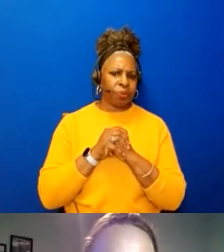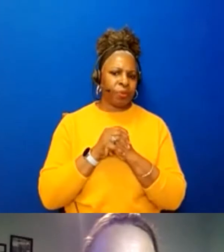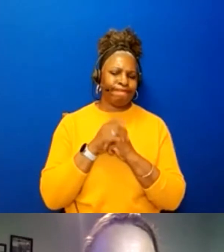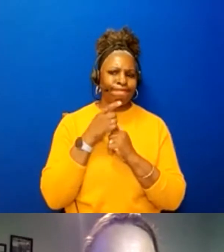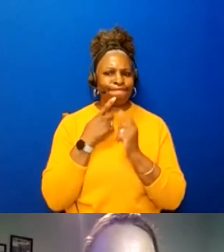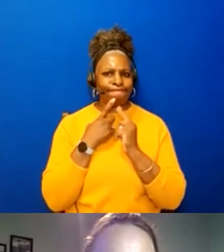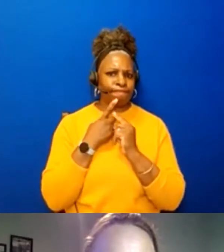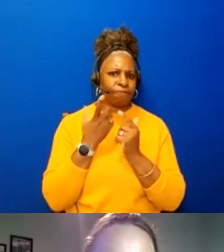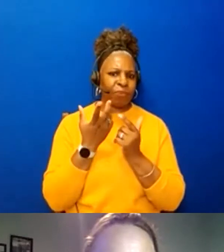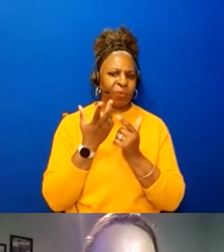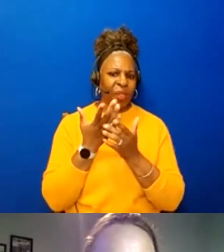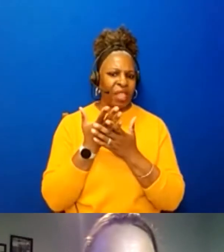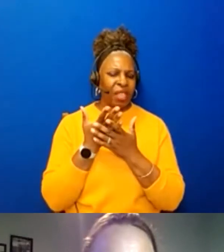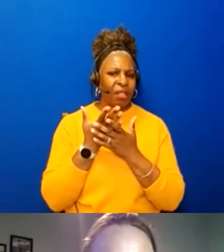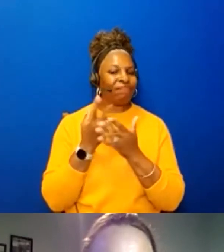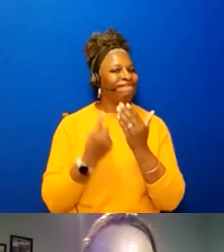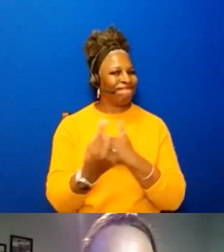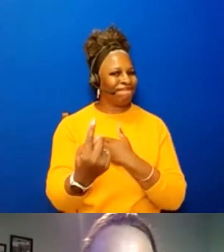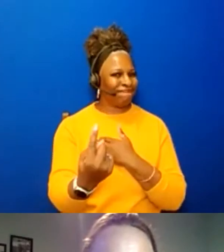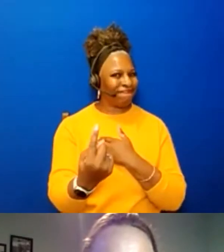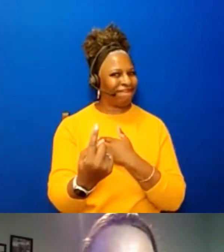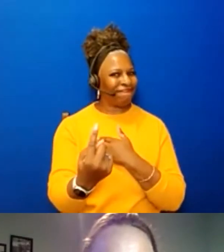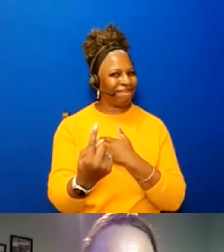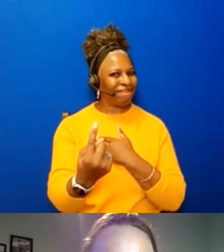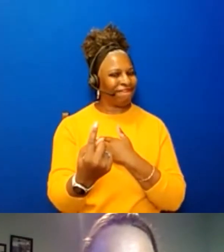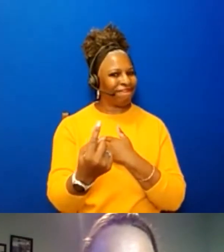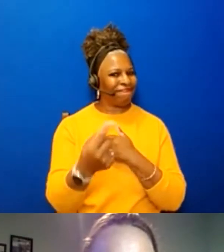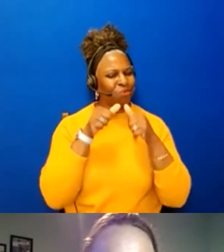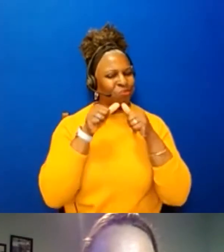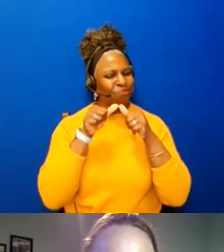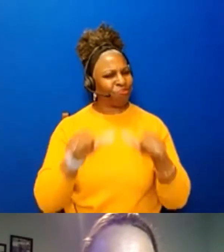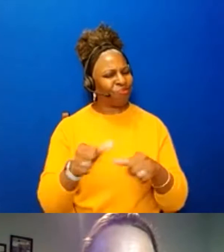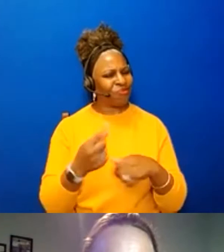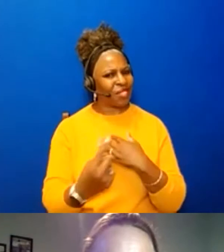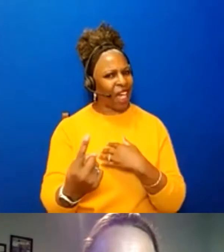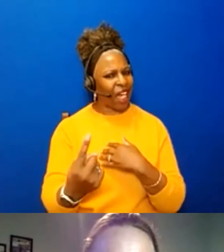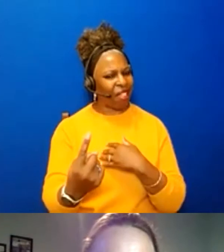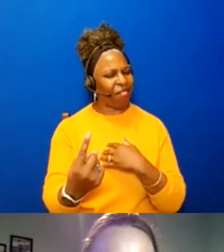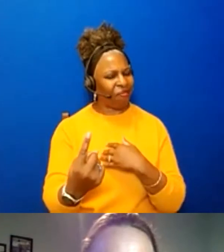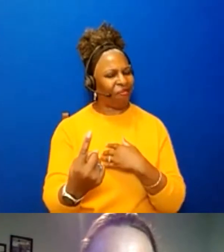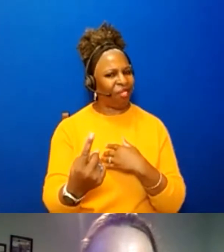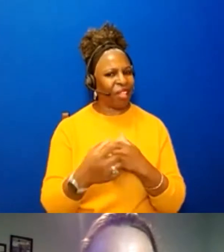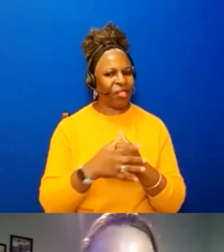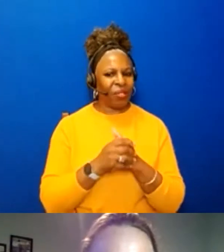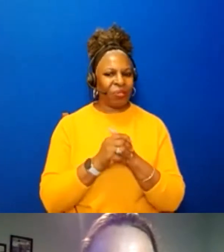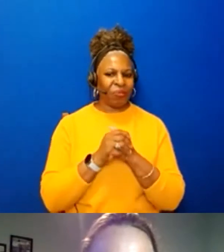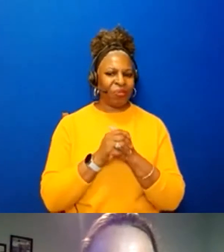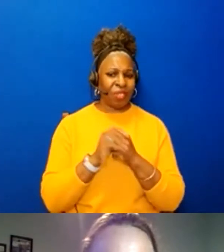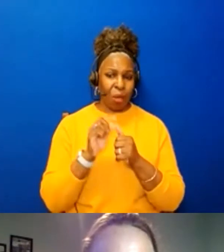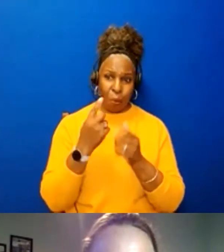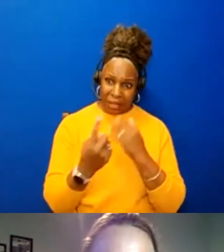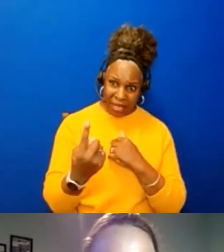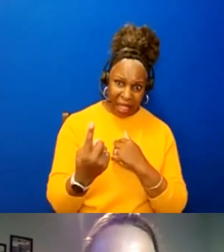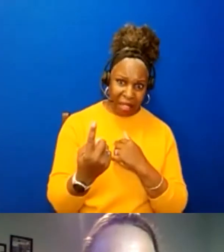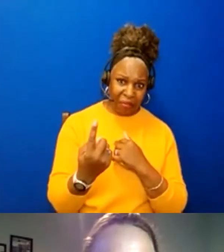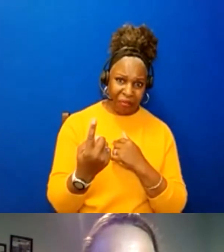like being as an individual. Okay, so you do. You're a one-man band. Yeah.